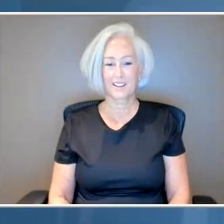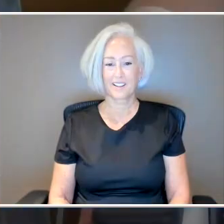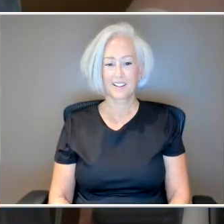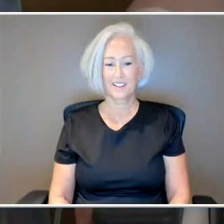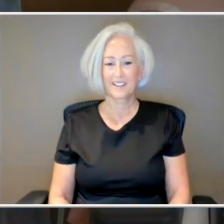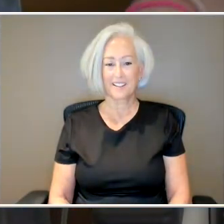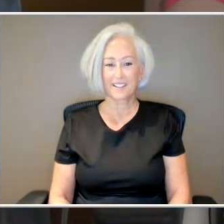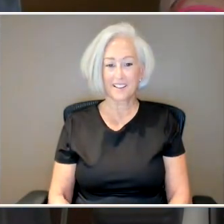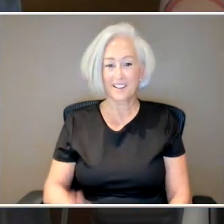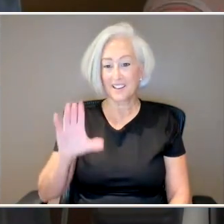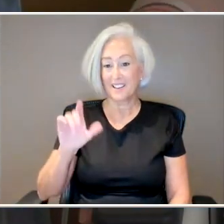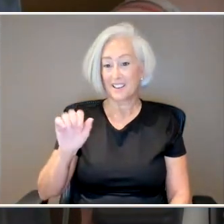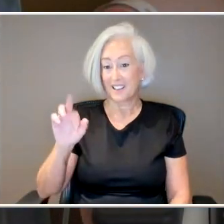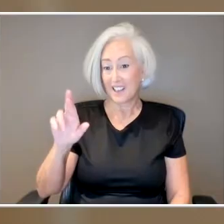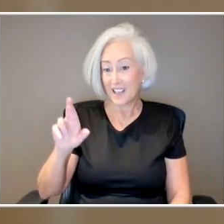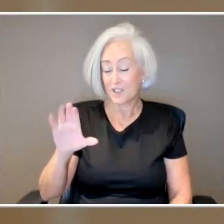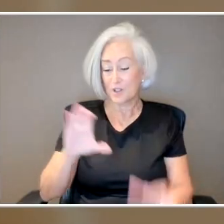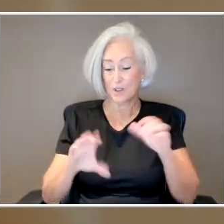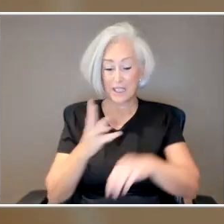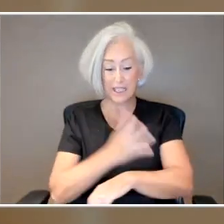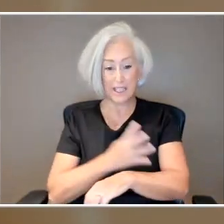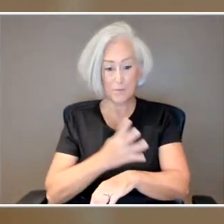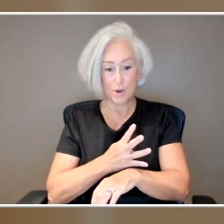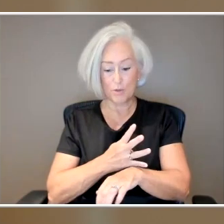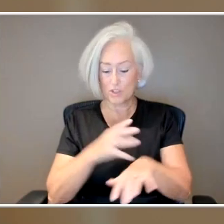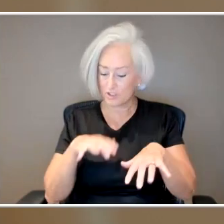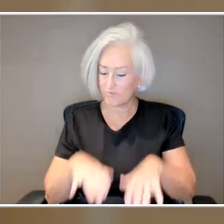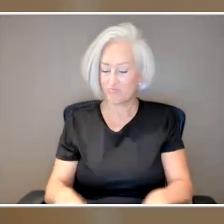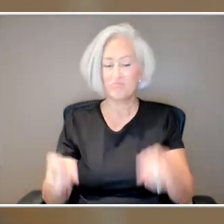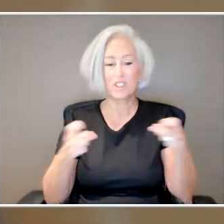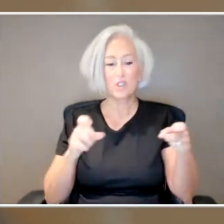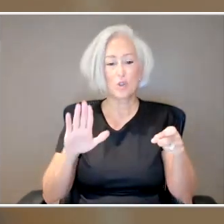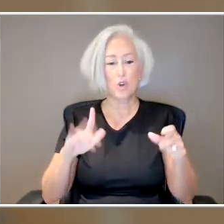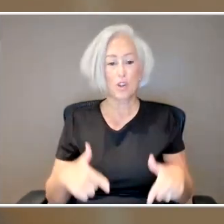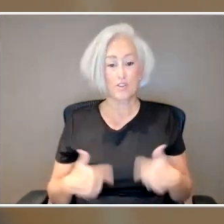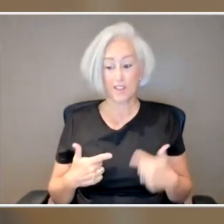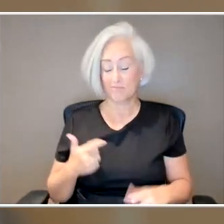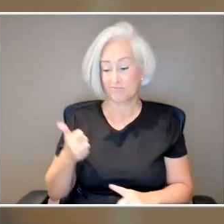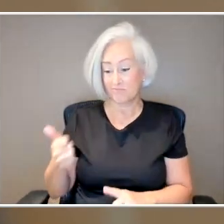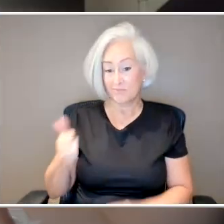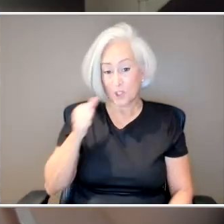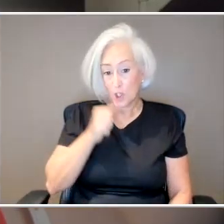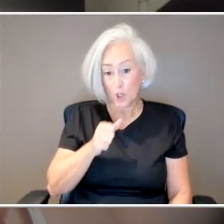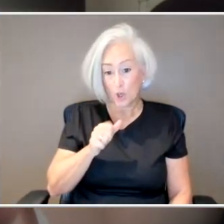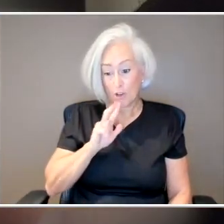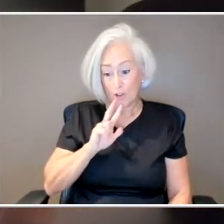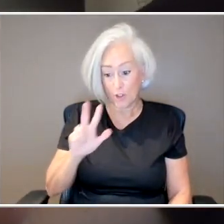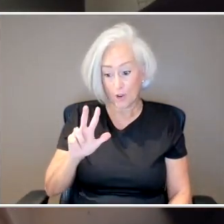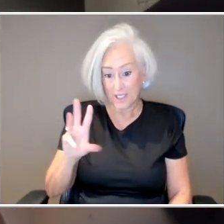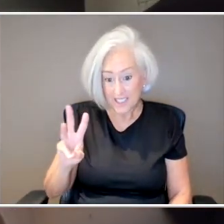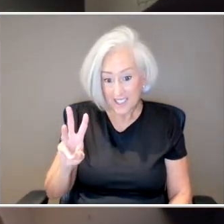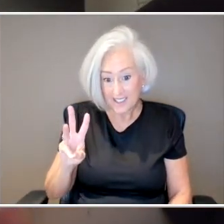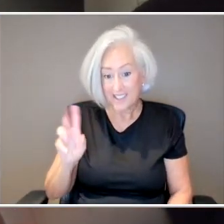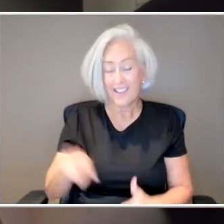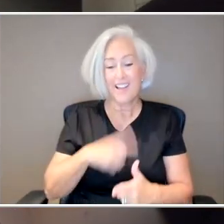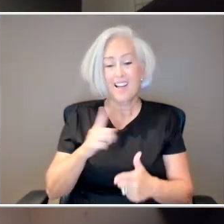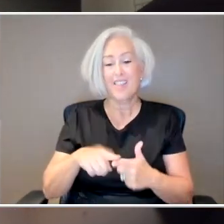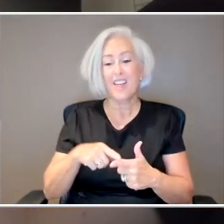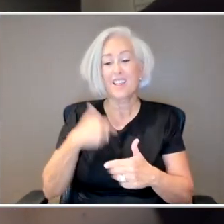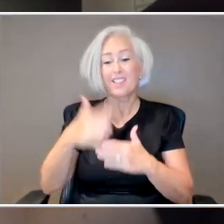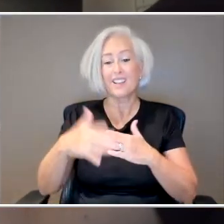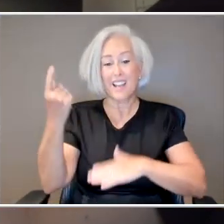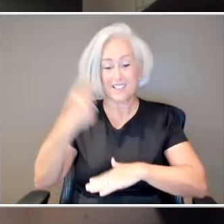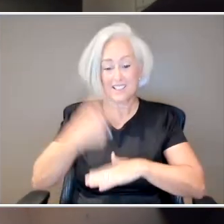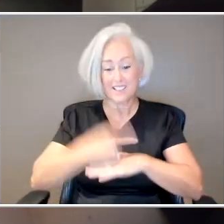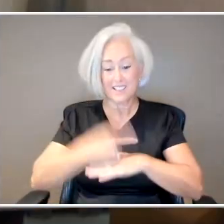cancer and chemo just take over your whole life. Coming up today, she turned 36 and the very next day started cancer treatments. Months later,